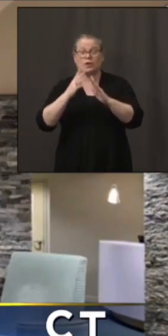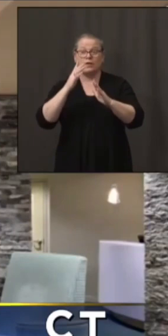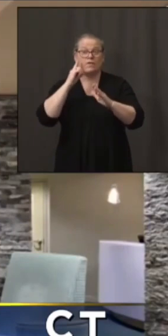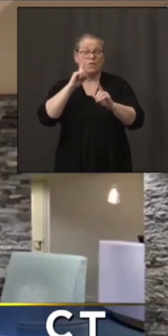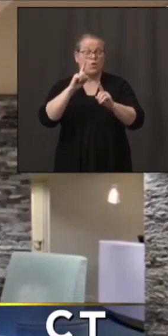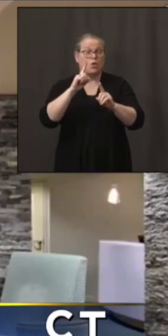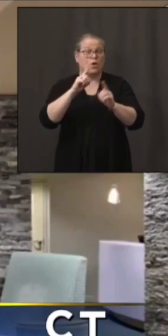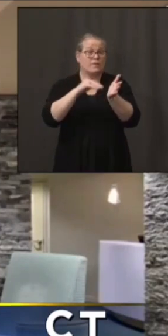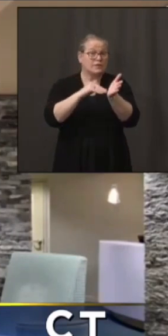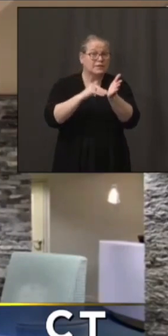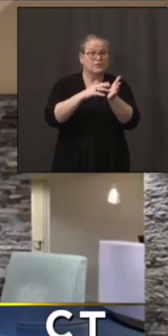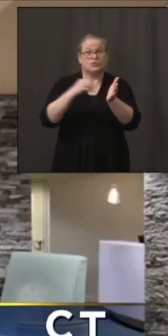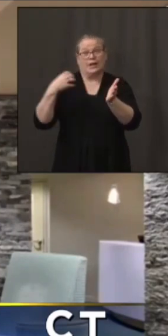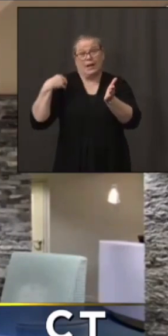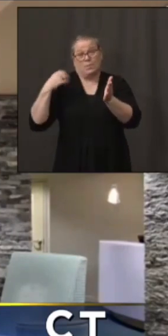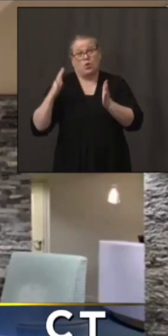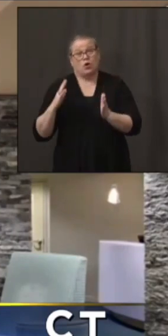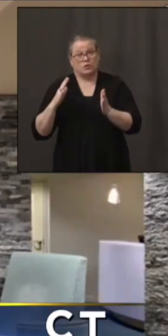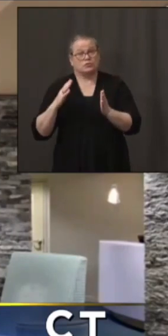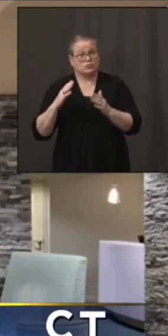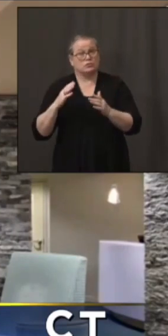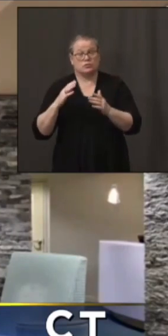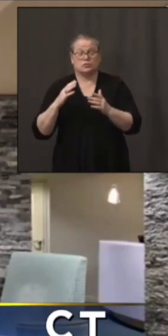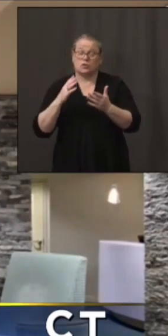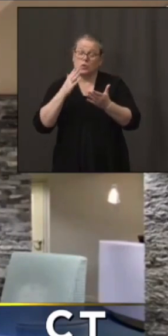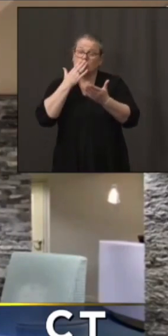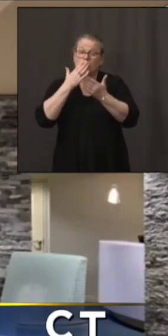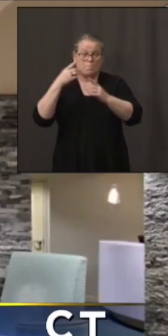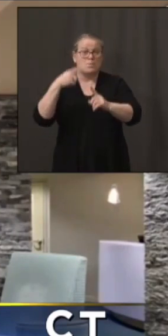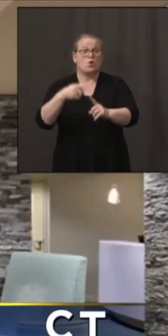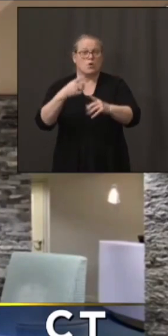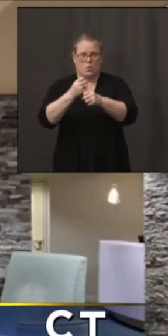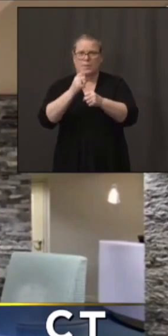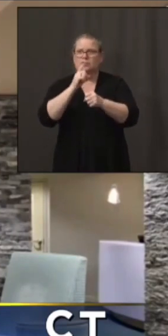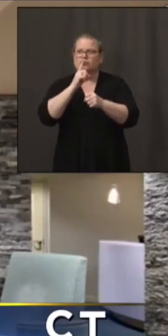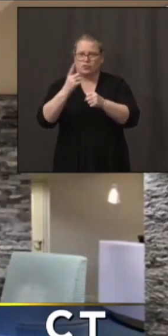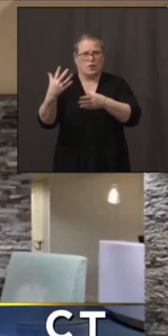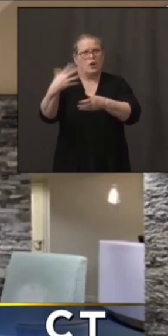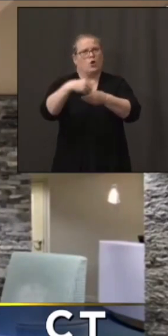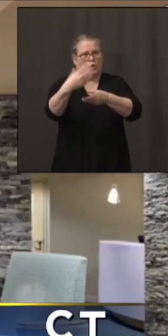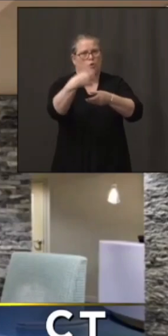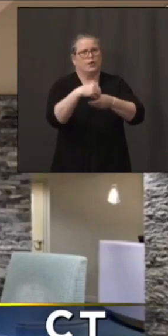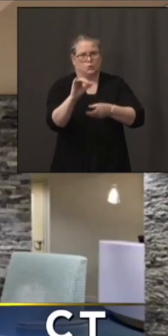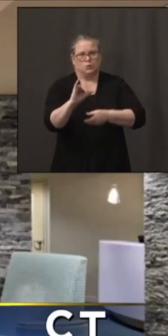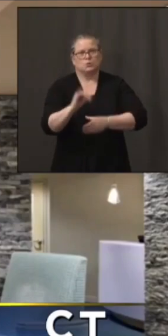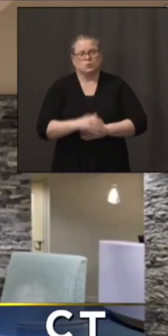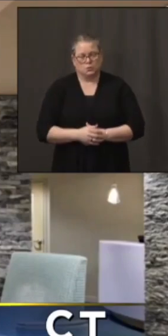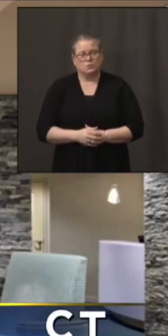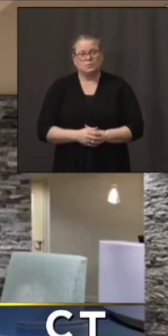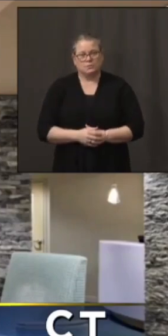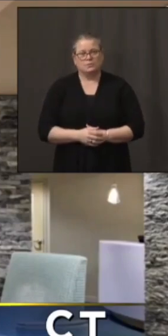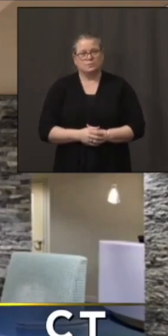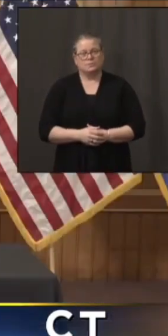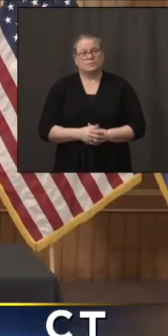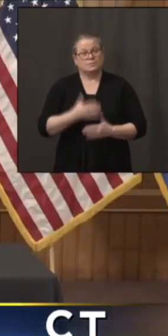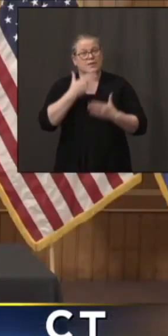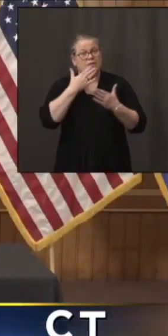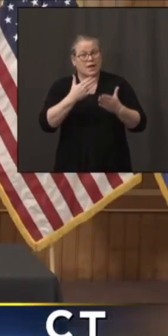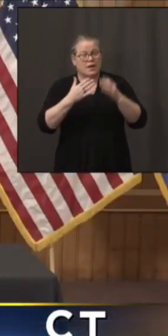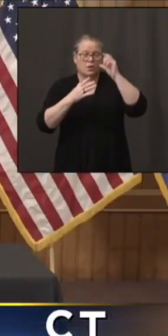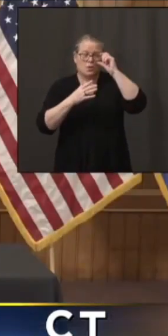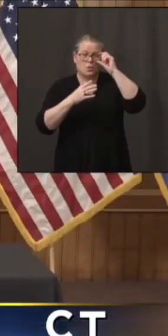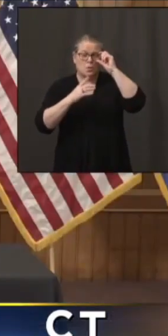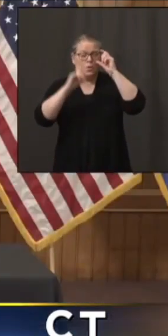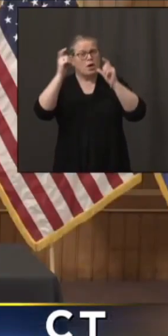independent physicians. So you're making a great point. We want to make sure they're included in this effort. Thank you. And Governor,